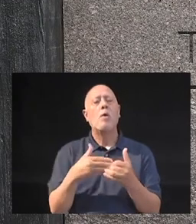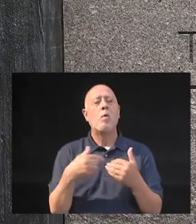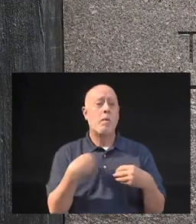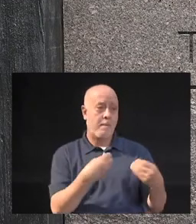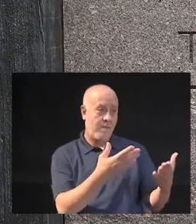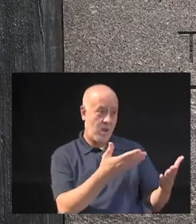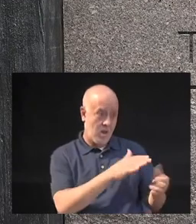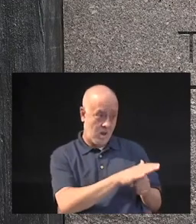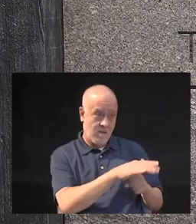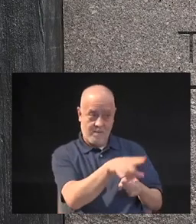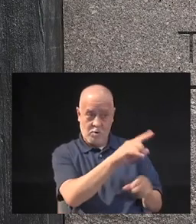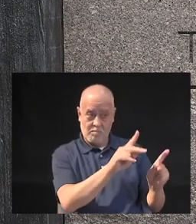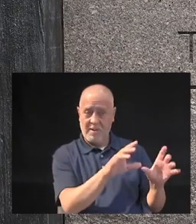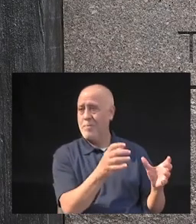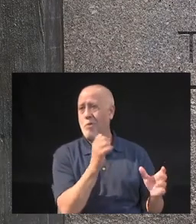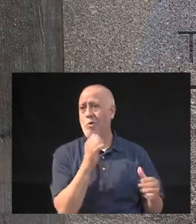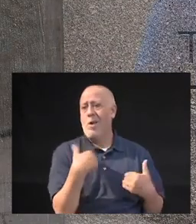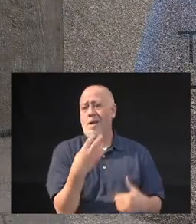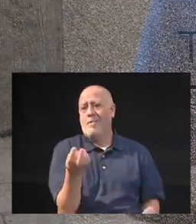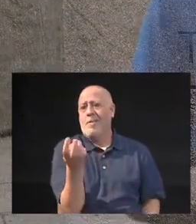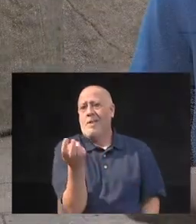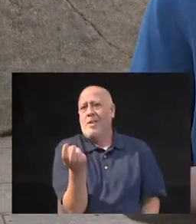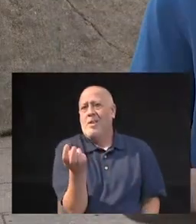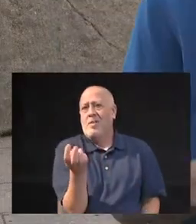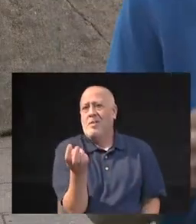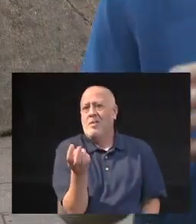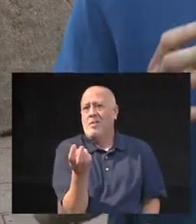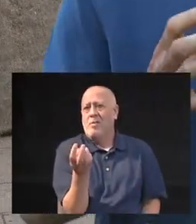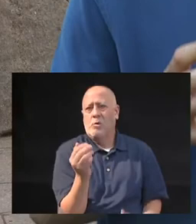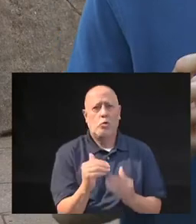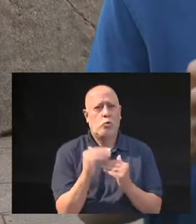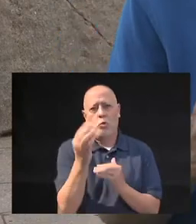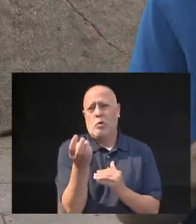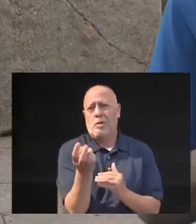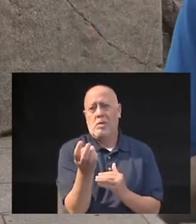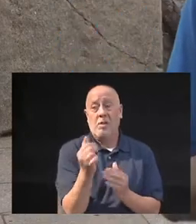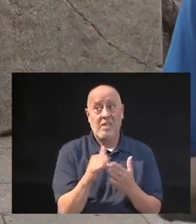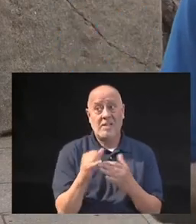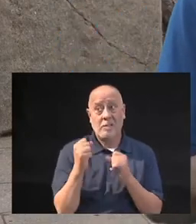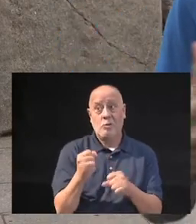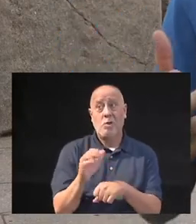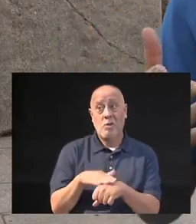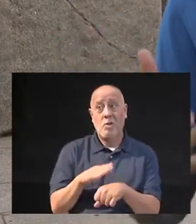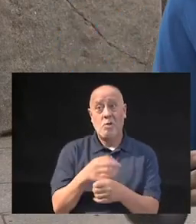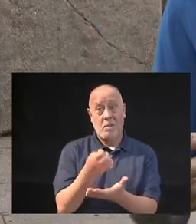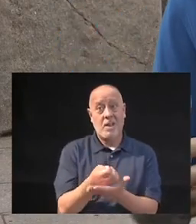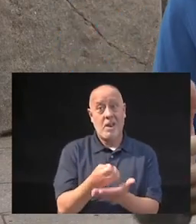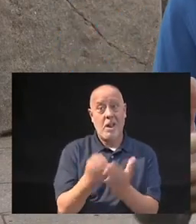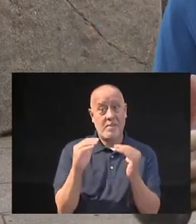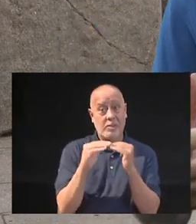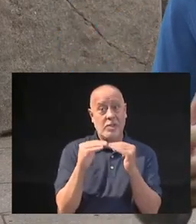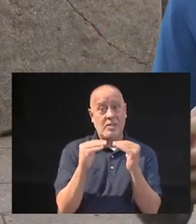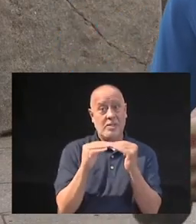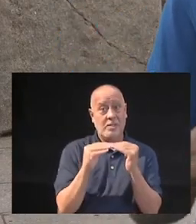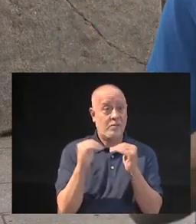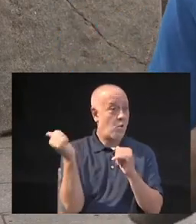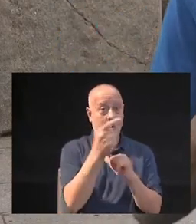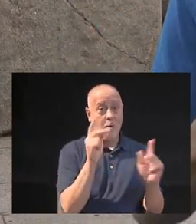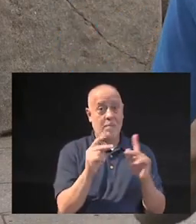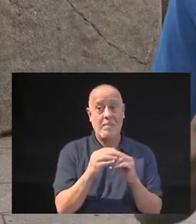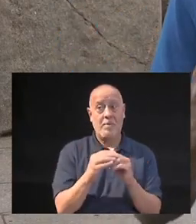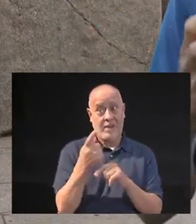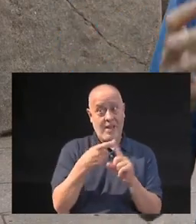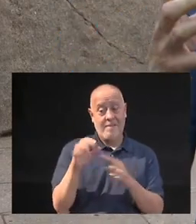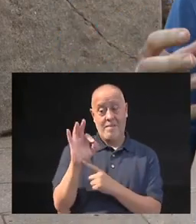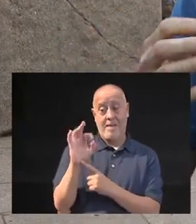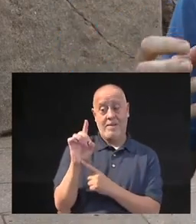enough for those who have too little." Now, that strong call to economic justice came from